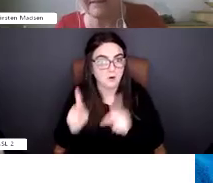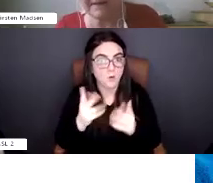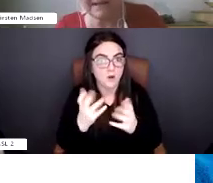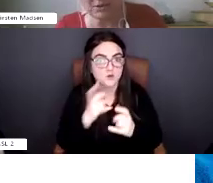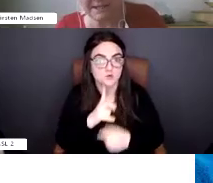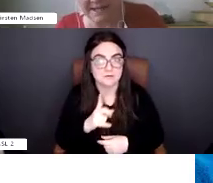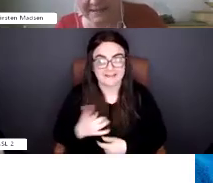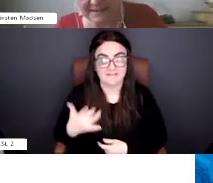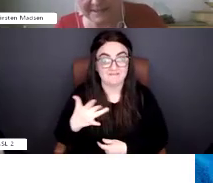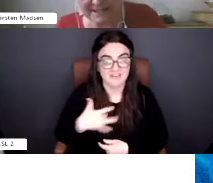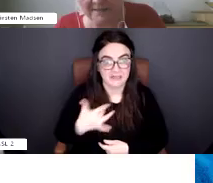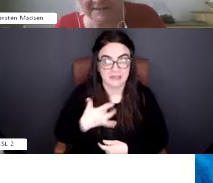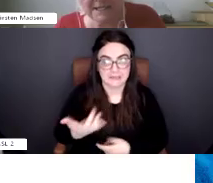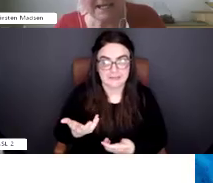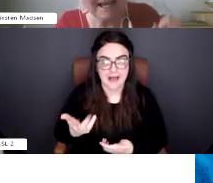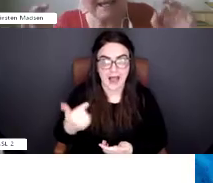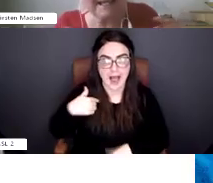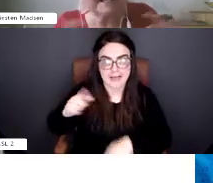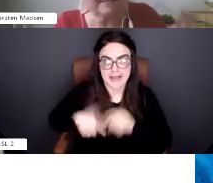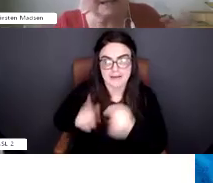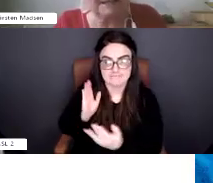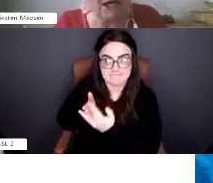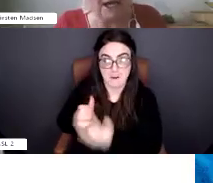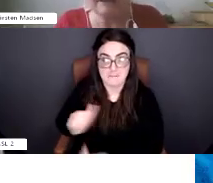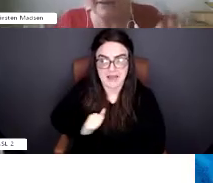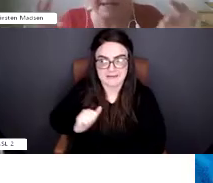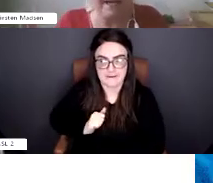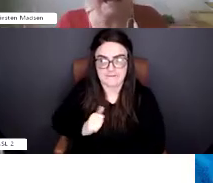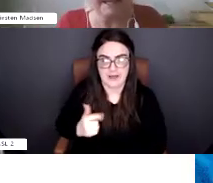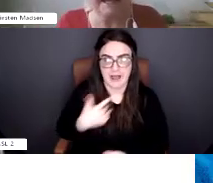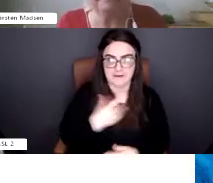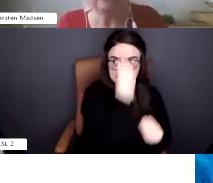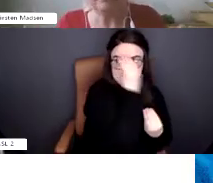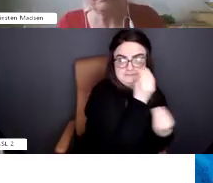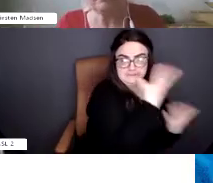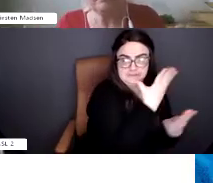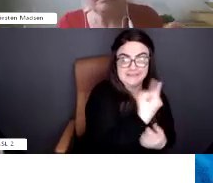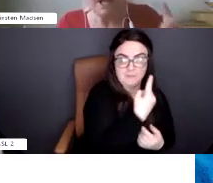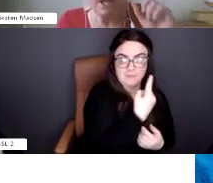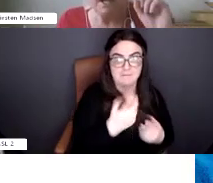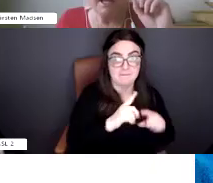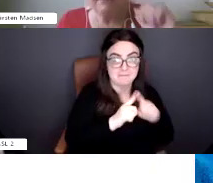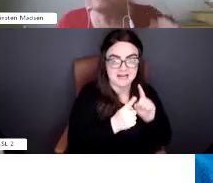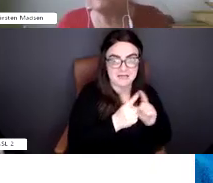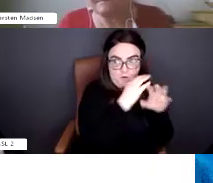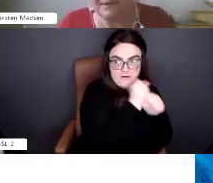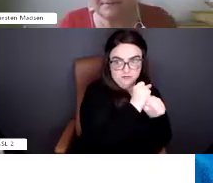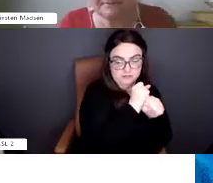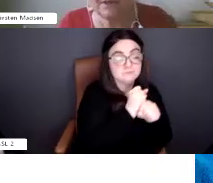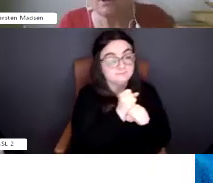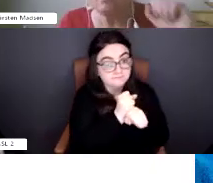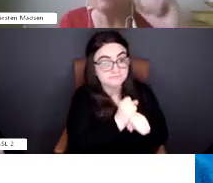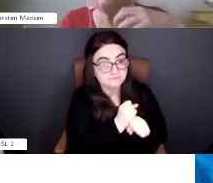if they felt they couldn't handle it themselves. It needs to be alive and updated. And for